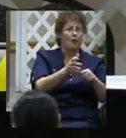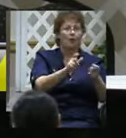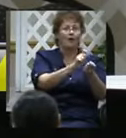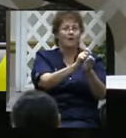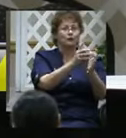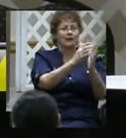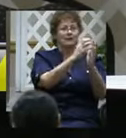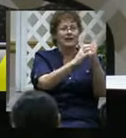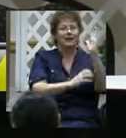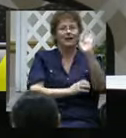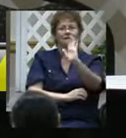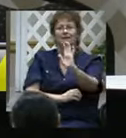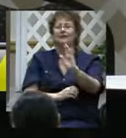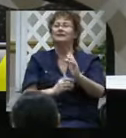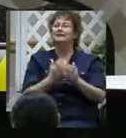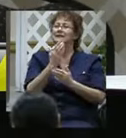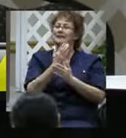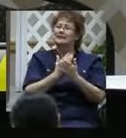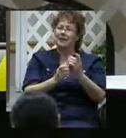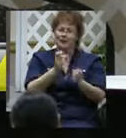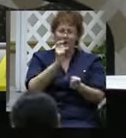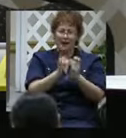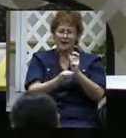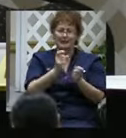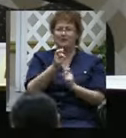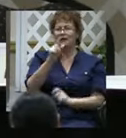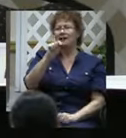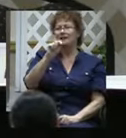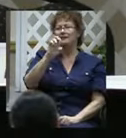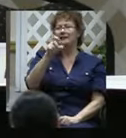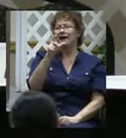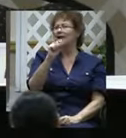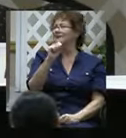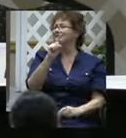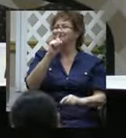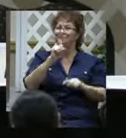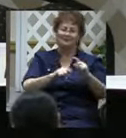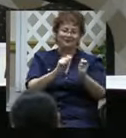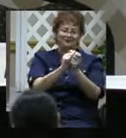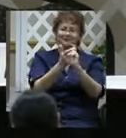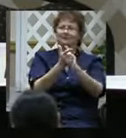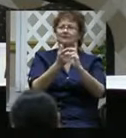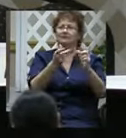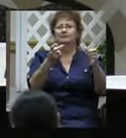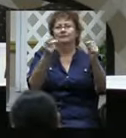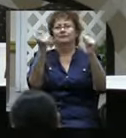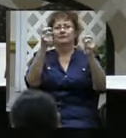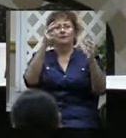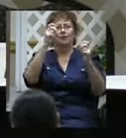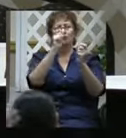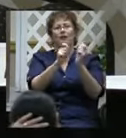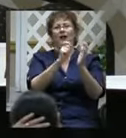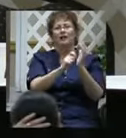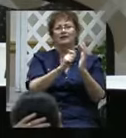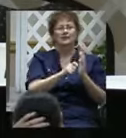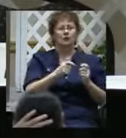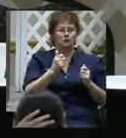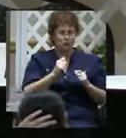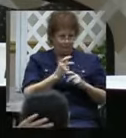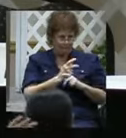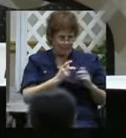them. Because some of the customized text, you're not going to be able to get it translated in writing. So we're trying to figure